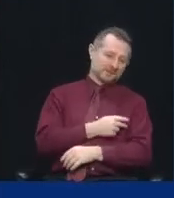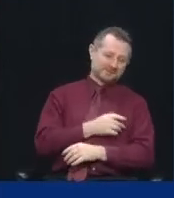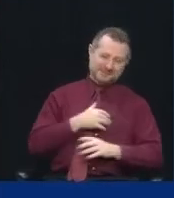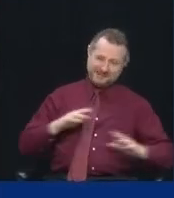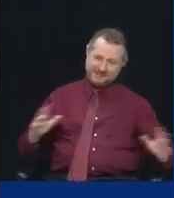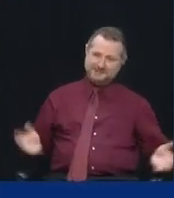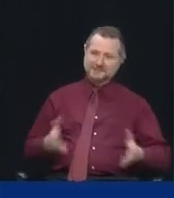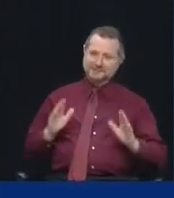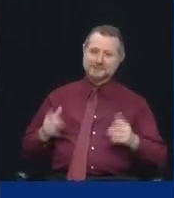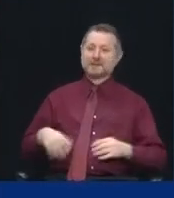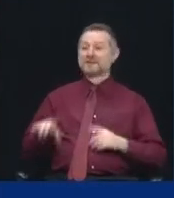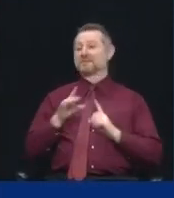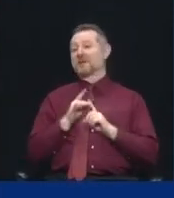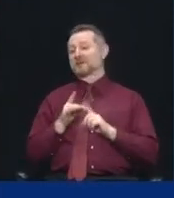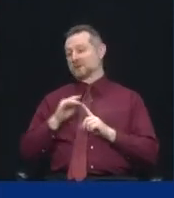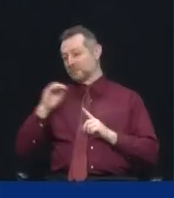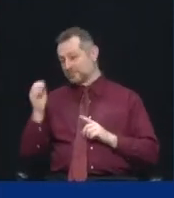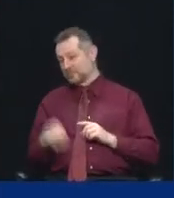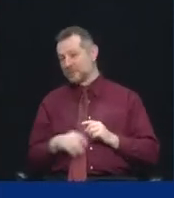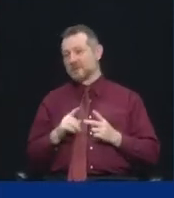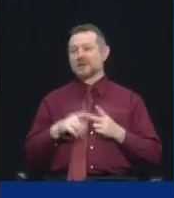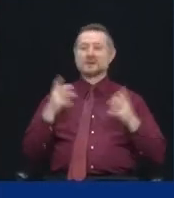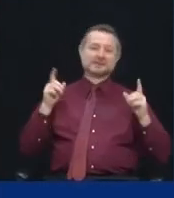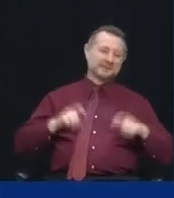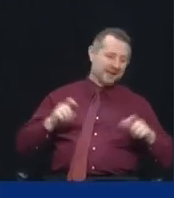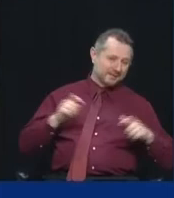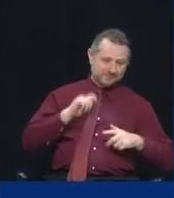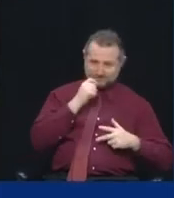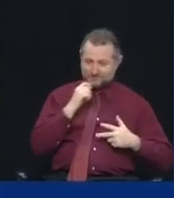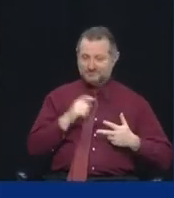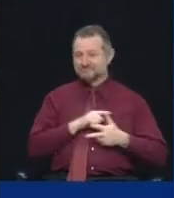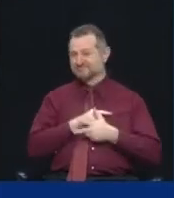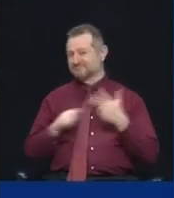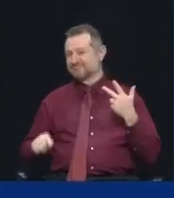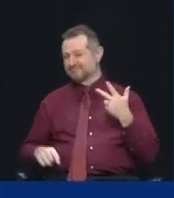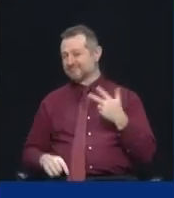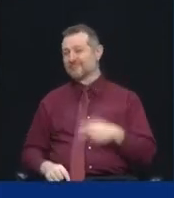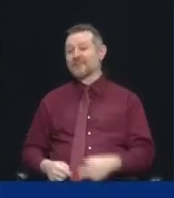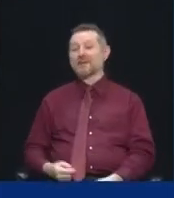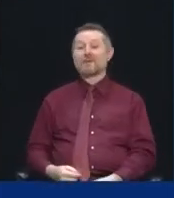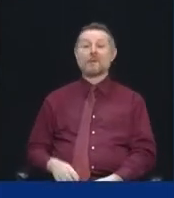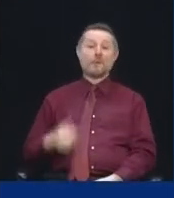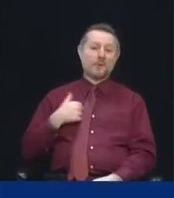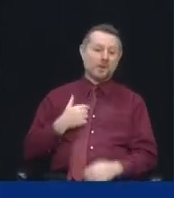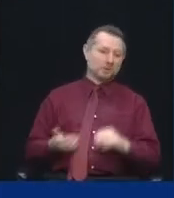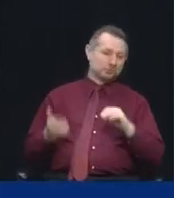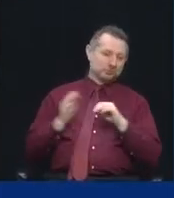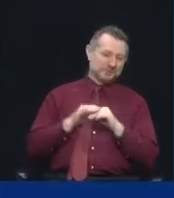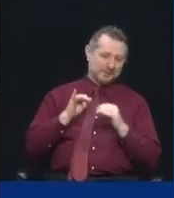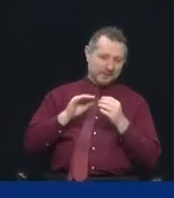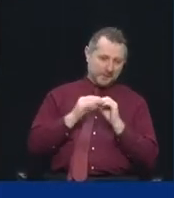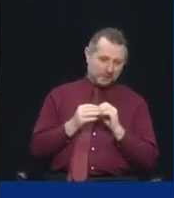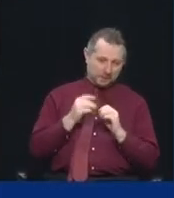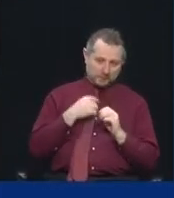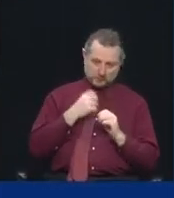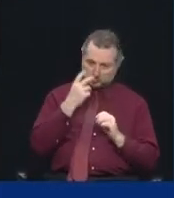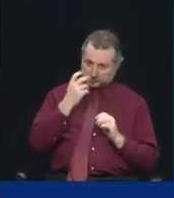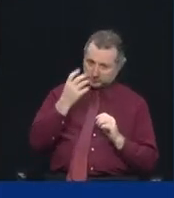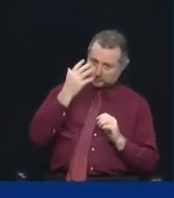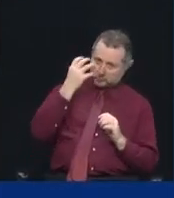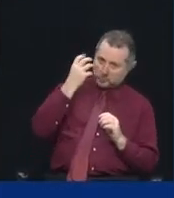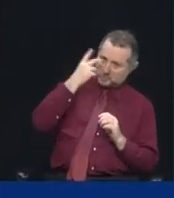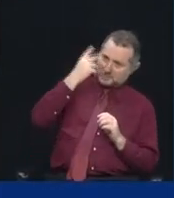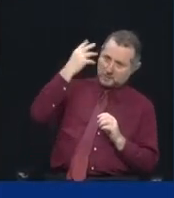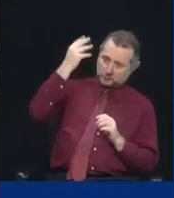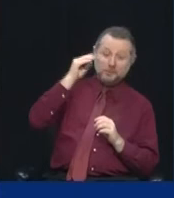infection rates and the testing in those areas. But we are increasing the amounts on the outdoor events. But